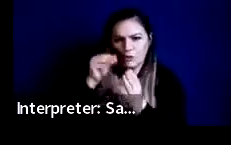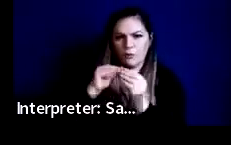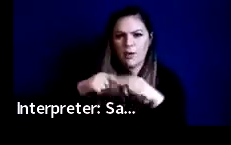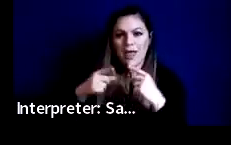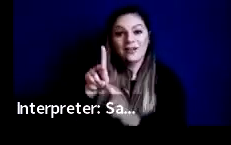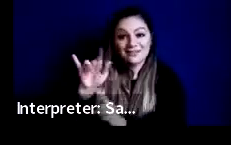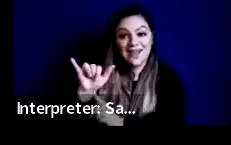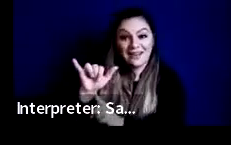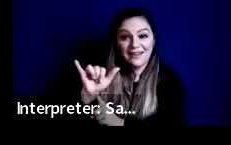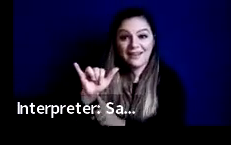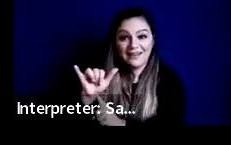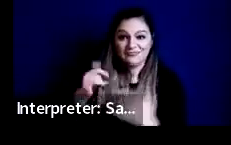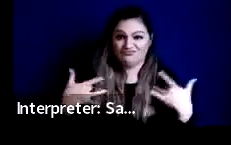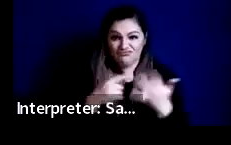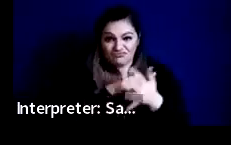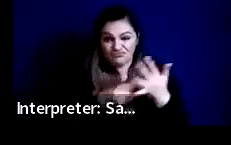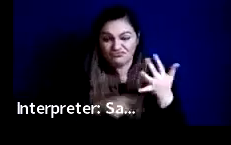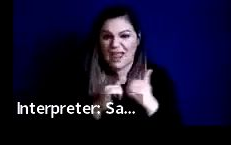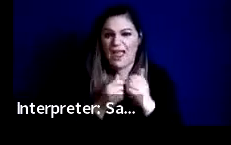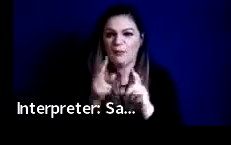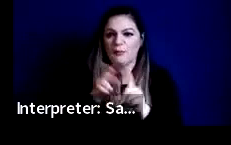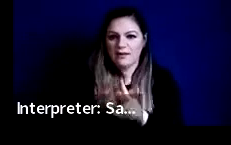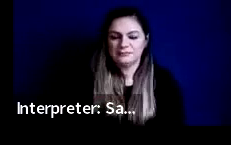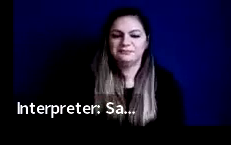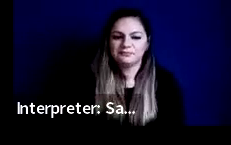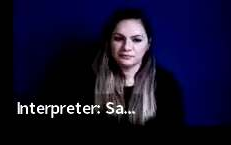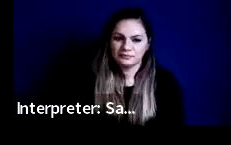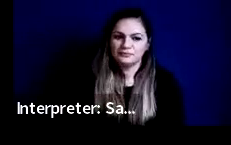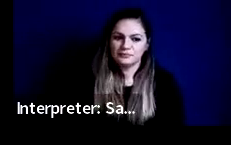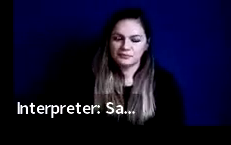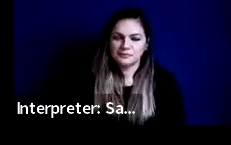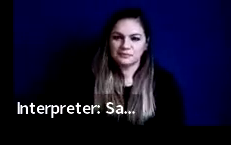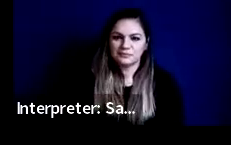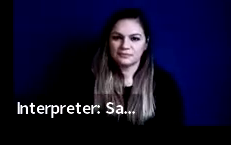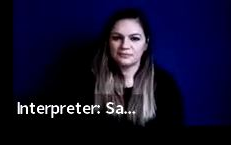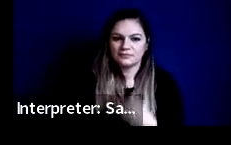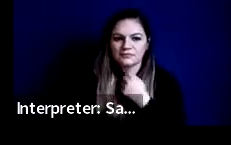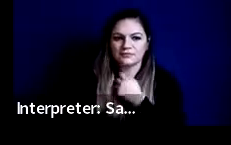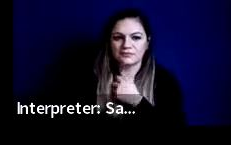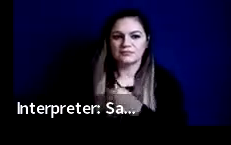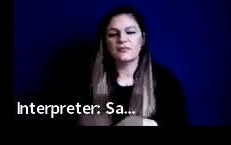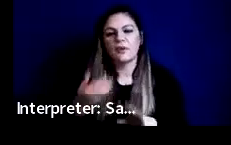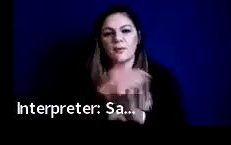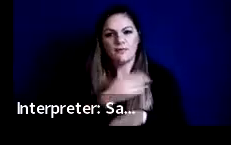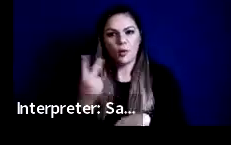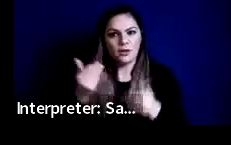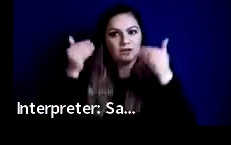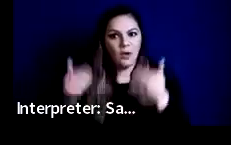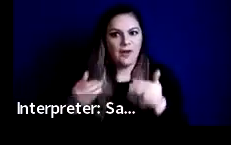Now, I will say before we jump into the webinar that Jody and I are not